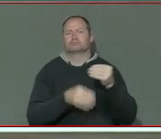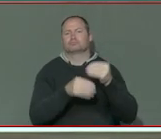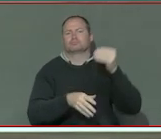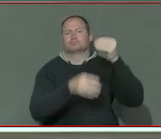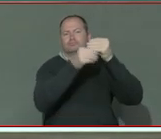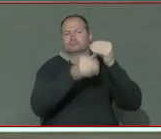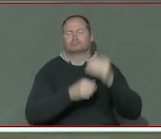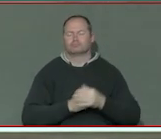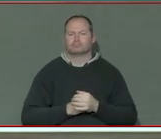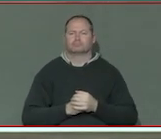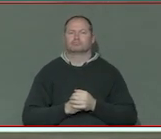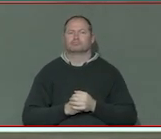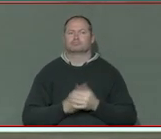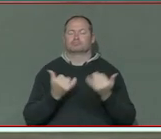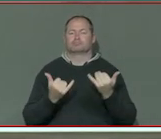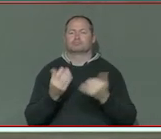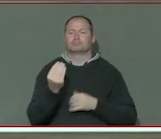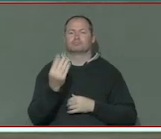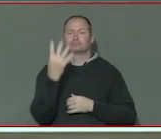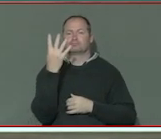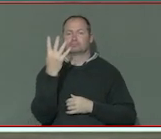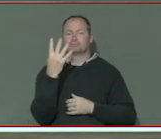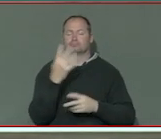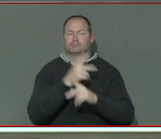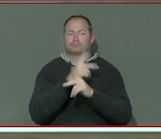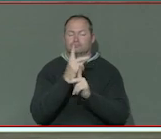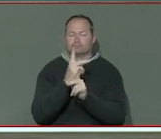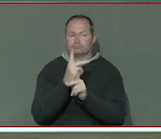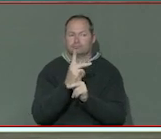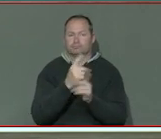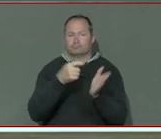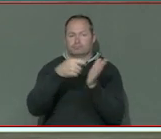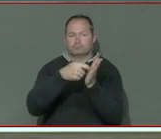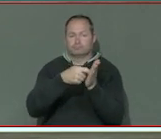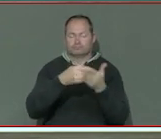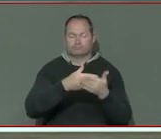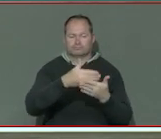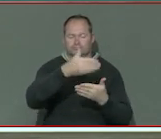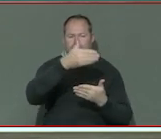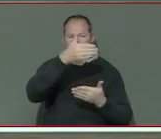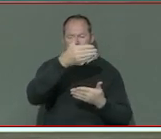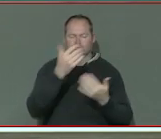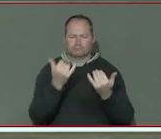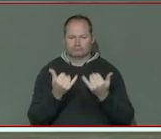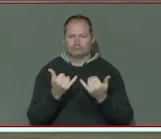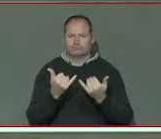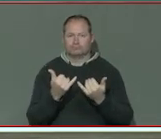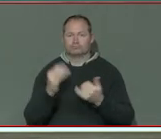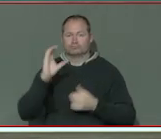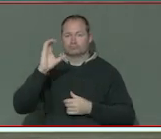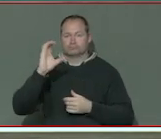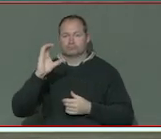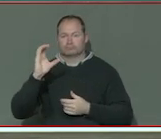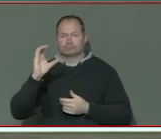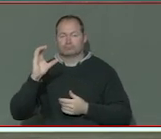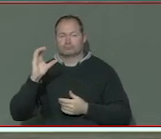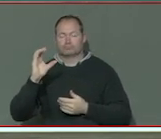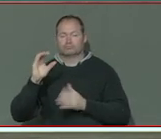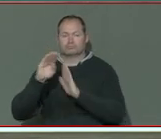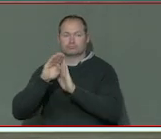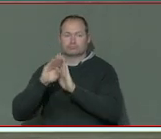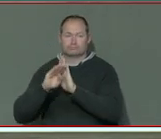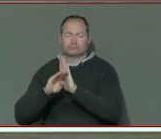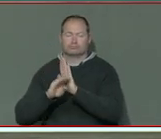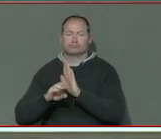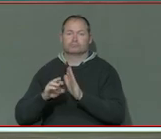Number 4, an invoice for goods purchased from Basco Traders was entered in the creditors journal as 4320